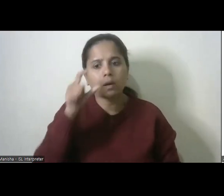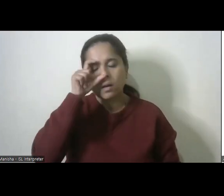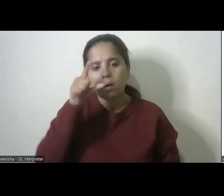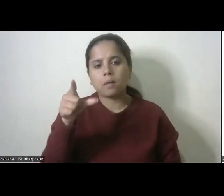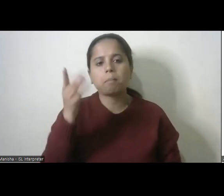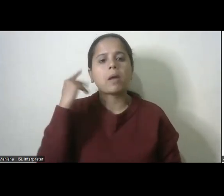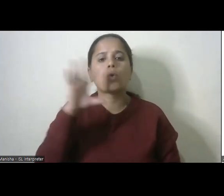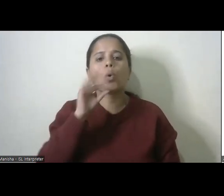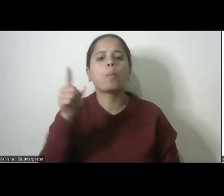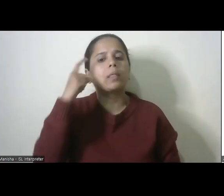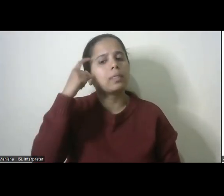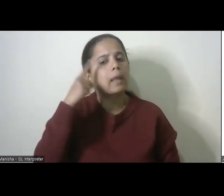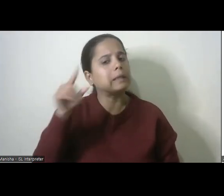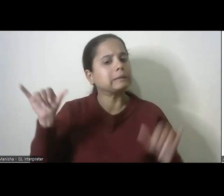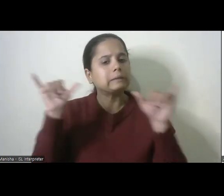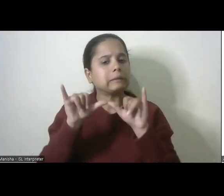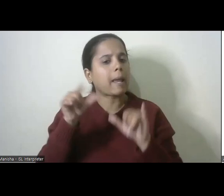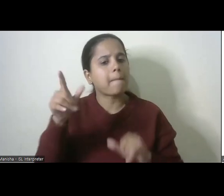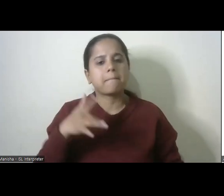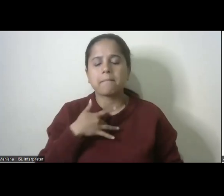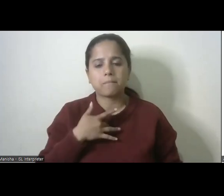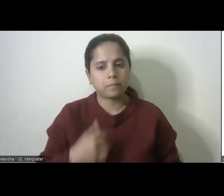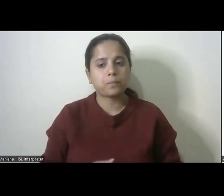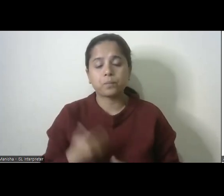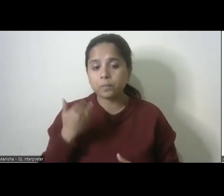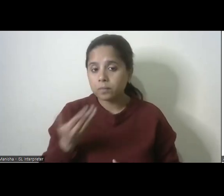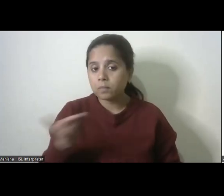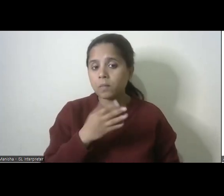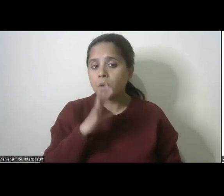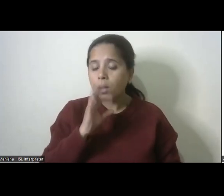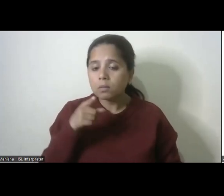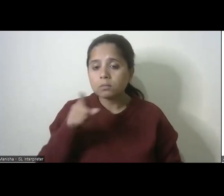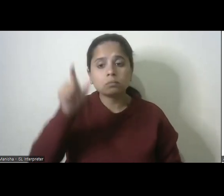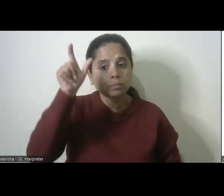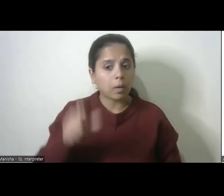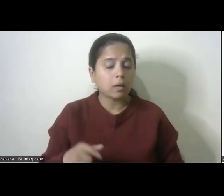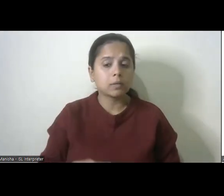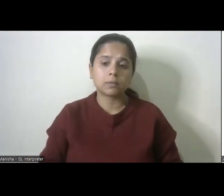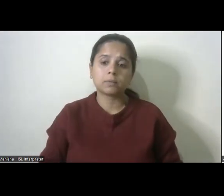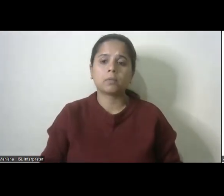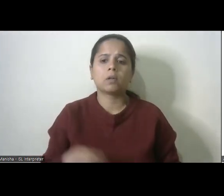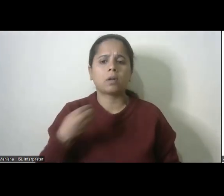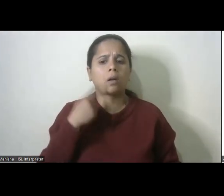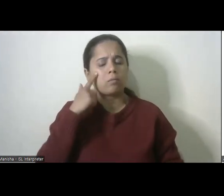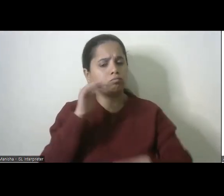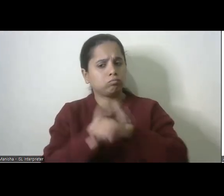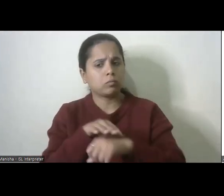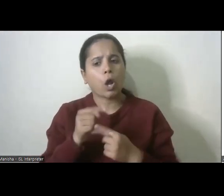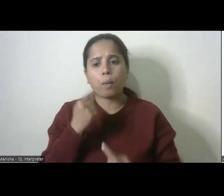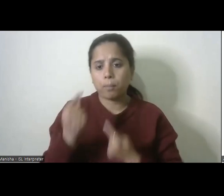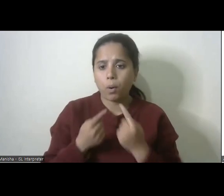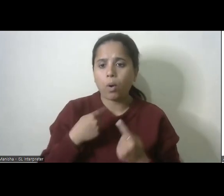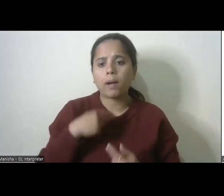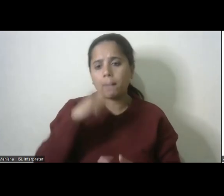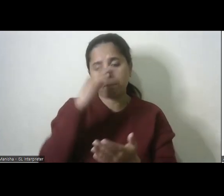Babasaheb Ambedkar too. And which, you know, the kind of identitarian politics, which I